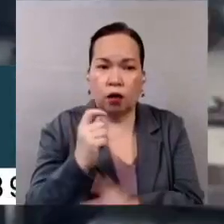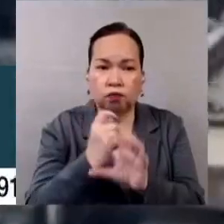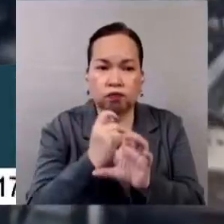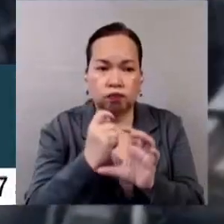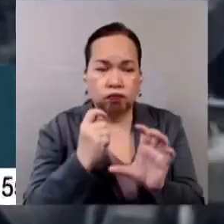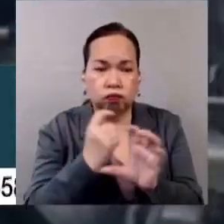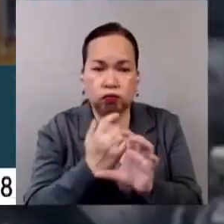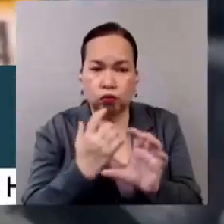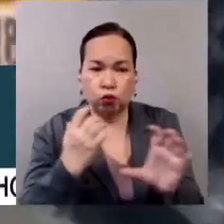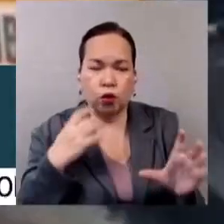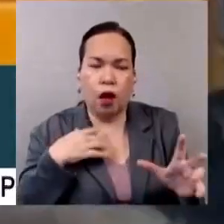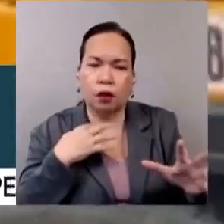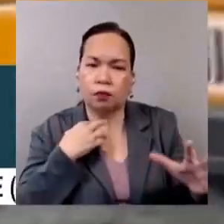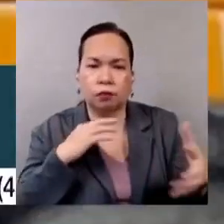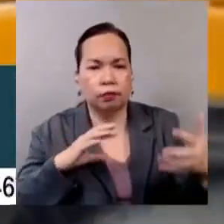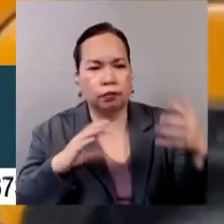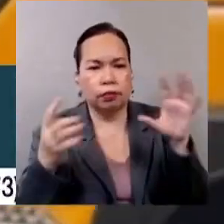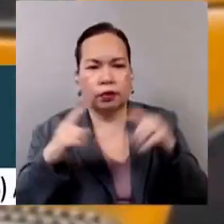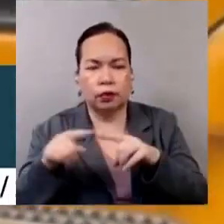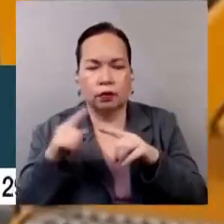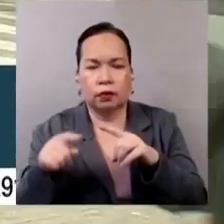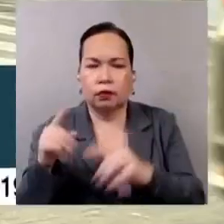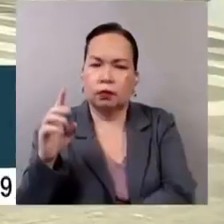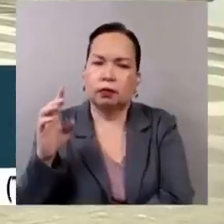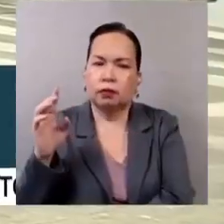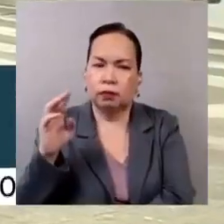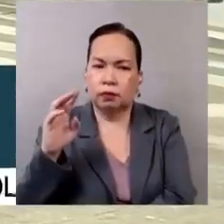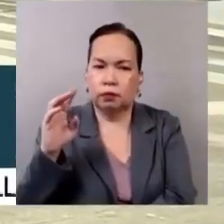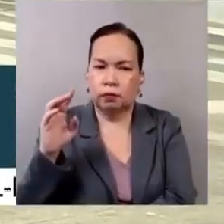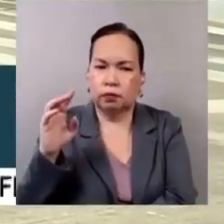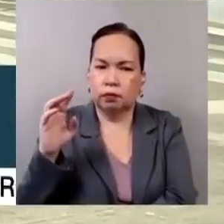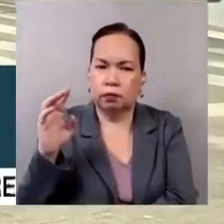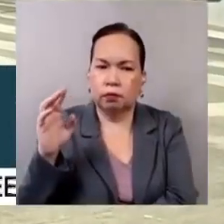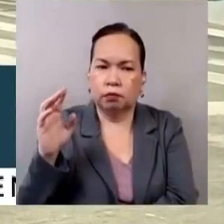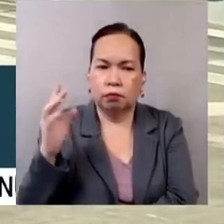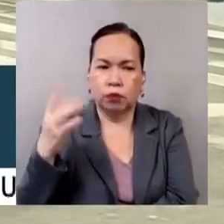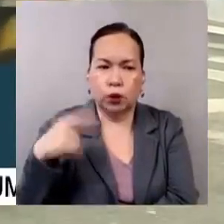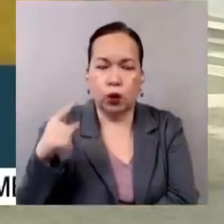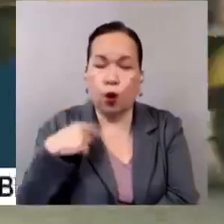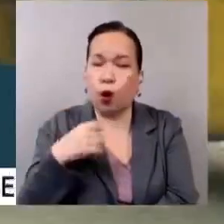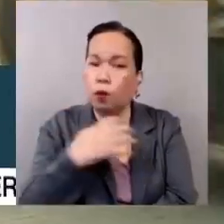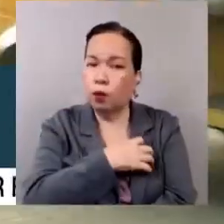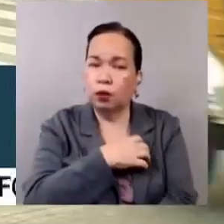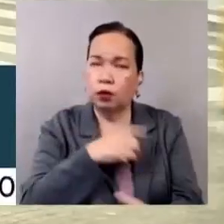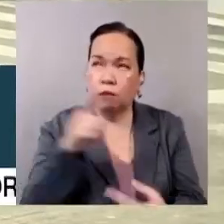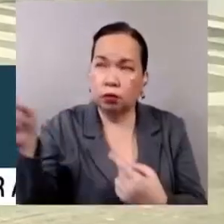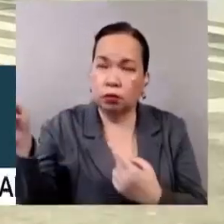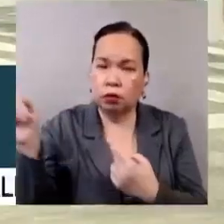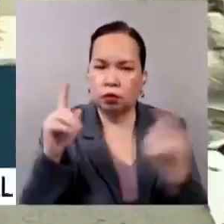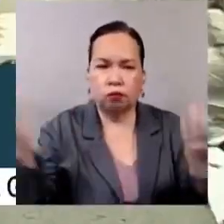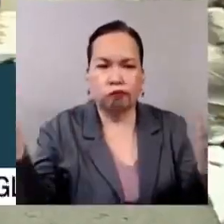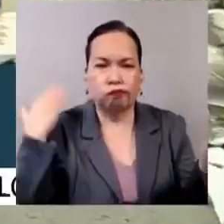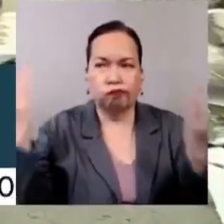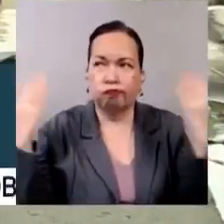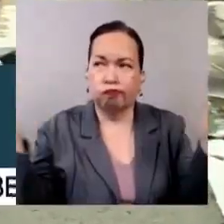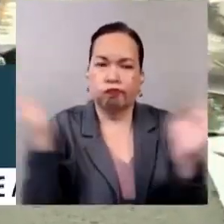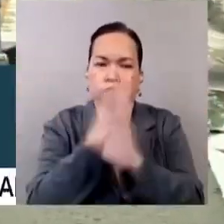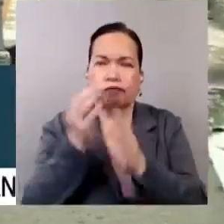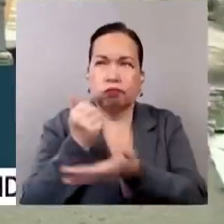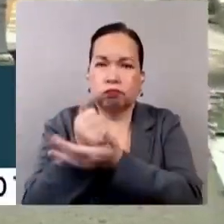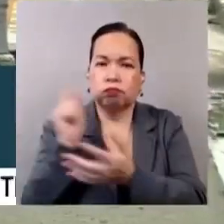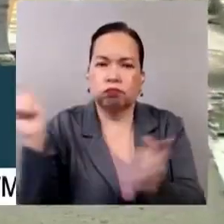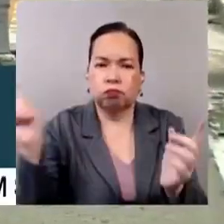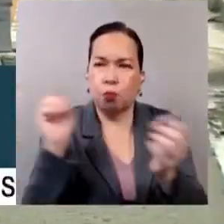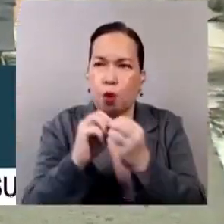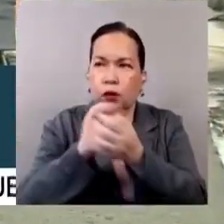delays from Andes Circle to Manila North Harbor. Policemen and traffic enforcers were deployed to assist in the traffic and to ensure peace and